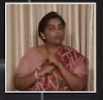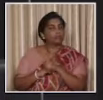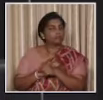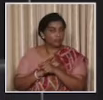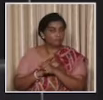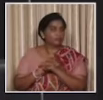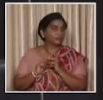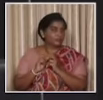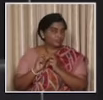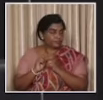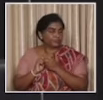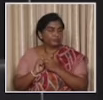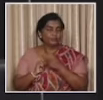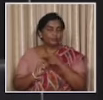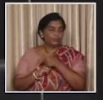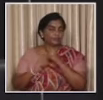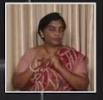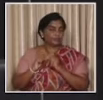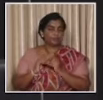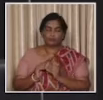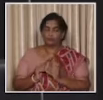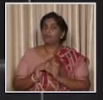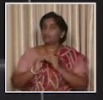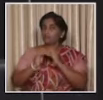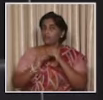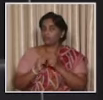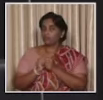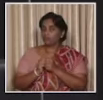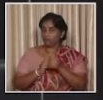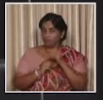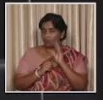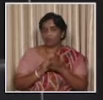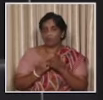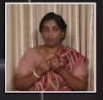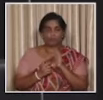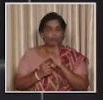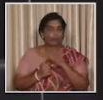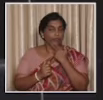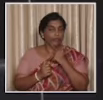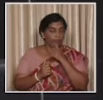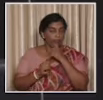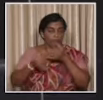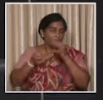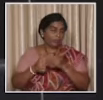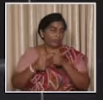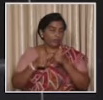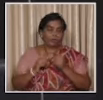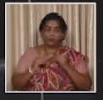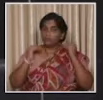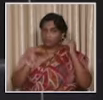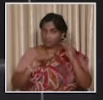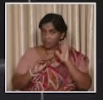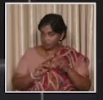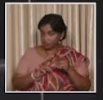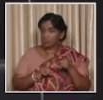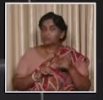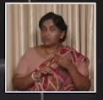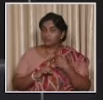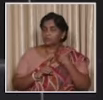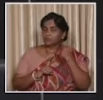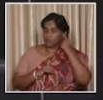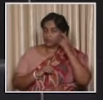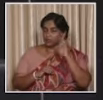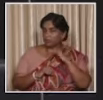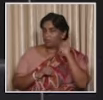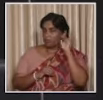those areas. Now, while talking about the water quality, now I am told that certain chemicals have